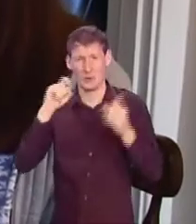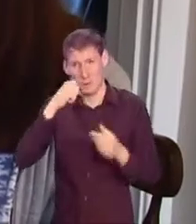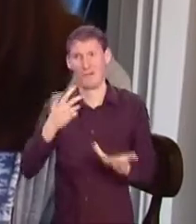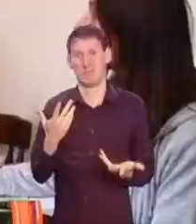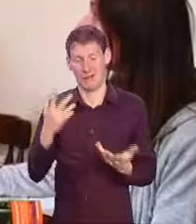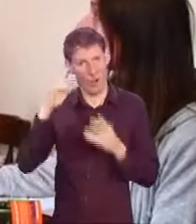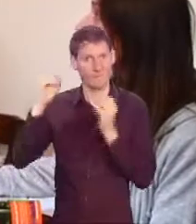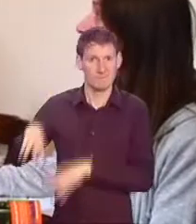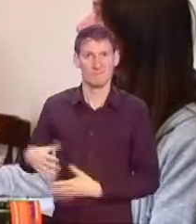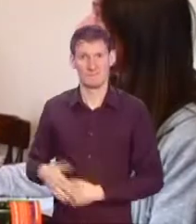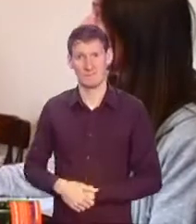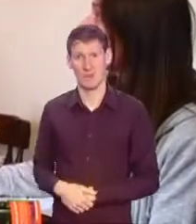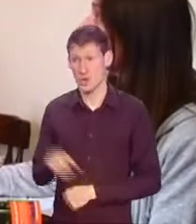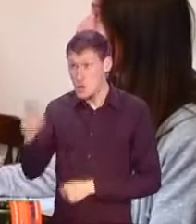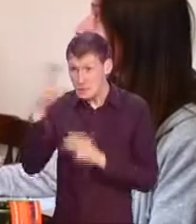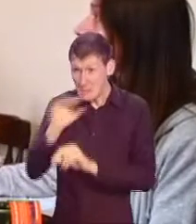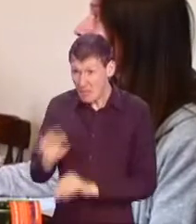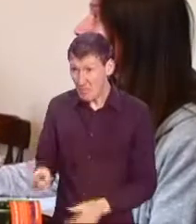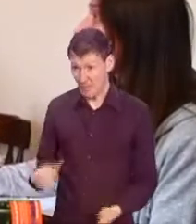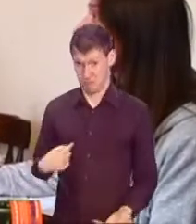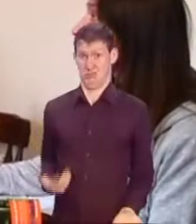ears. You never slept.